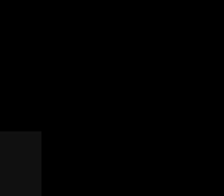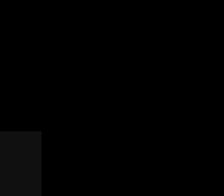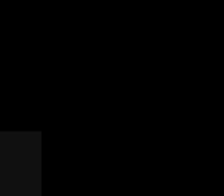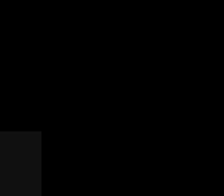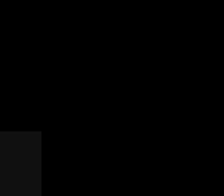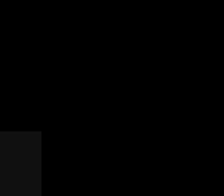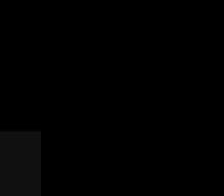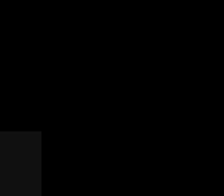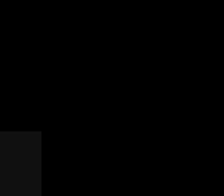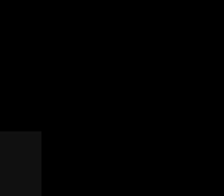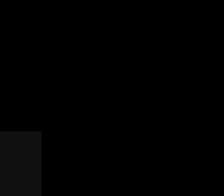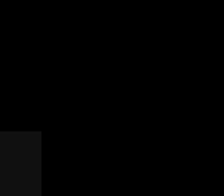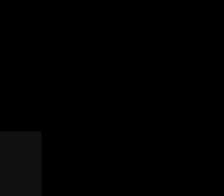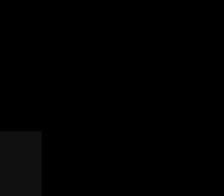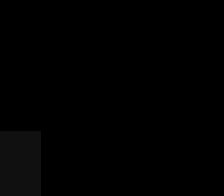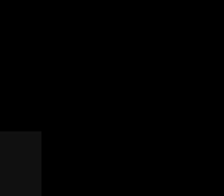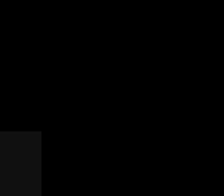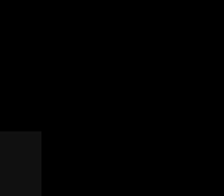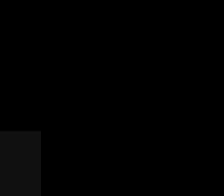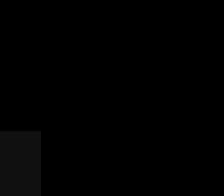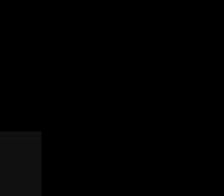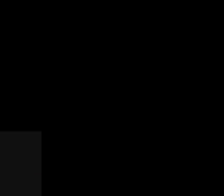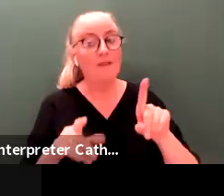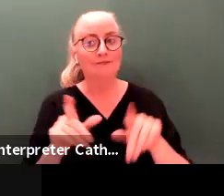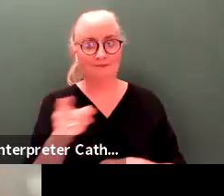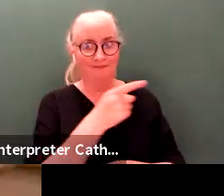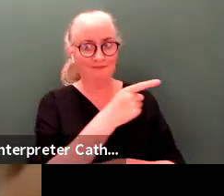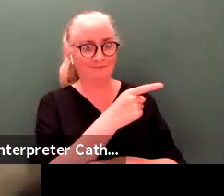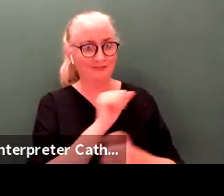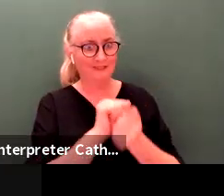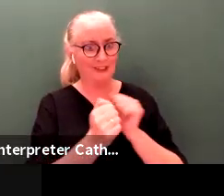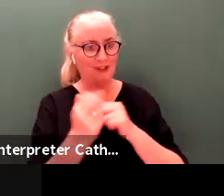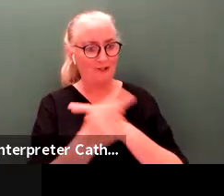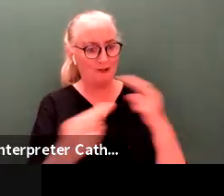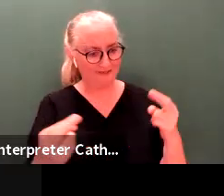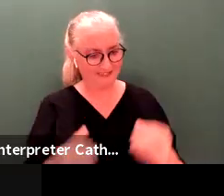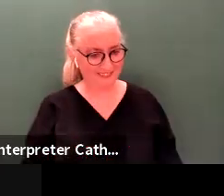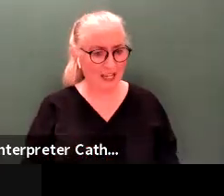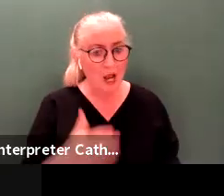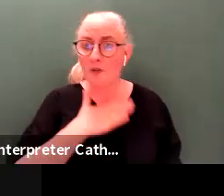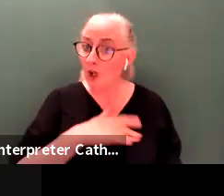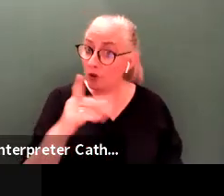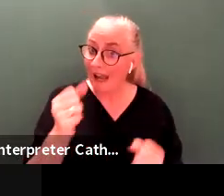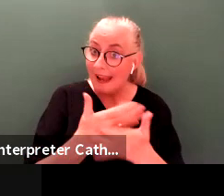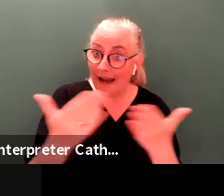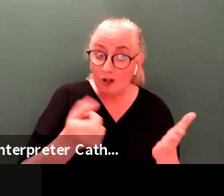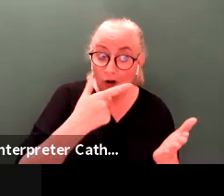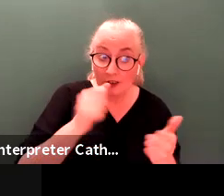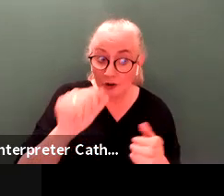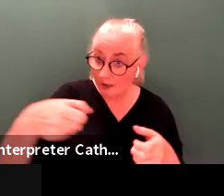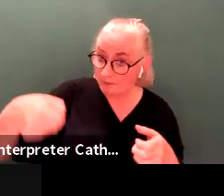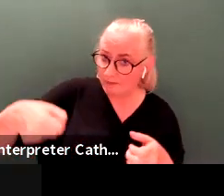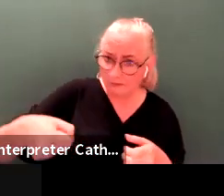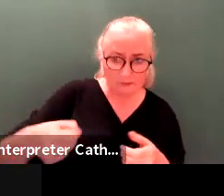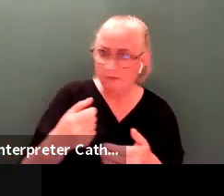and I will rock this dress. I'll get you a changing room. I'm sorry, but do you have any drugs in your luggage?